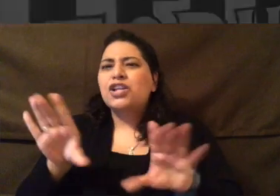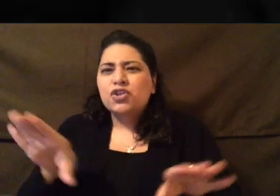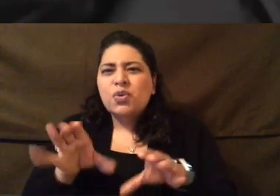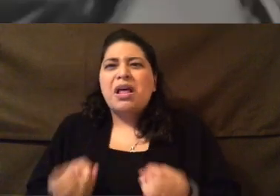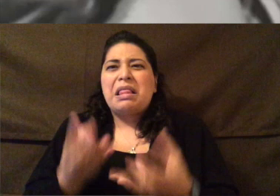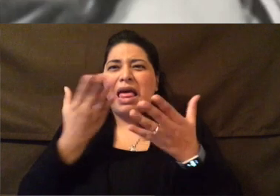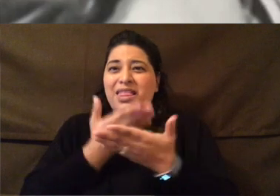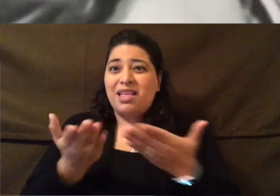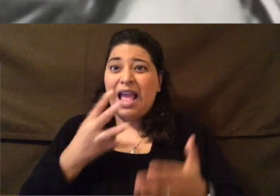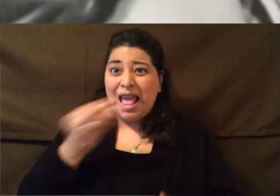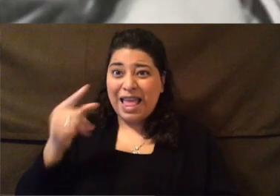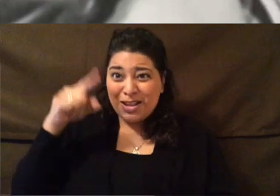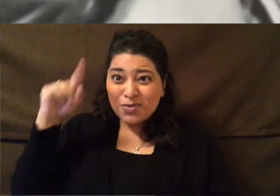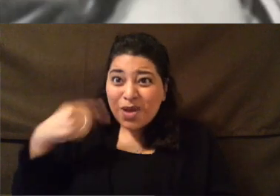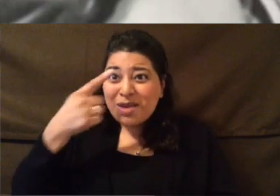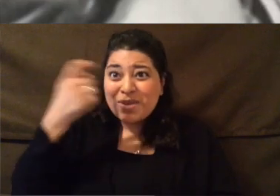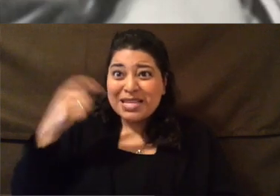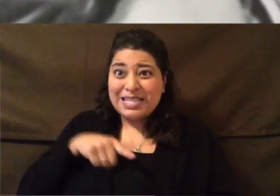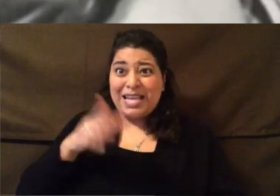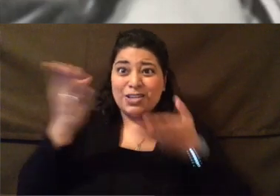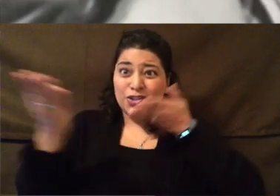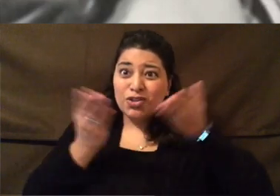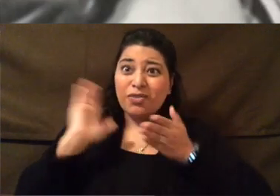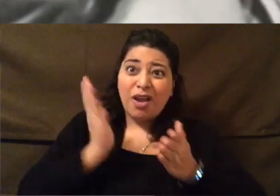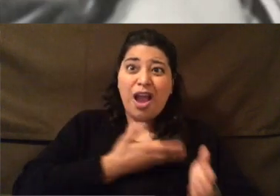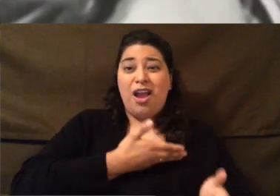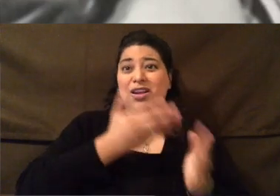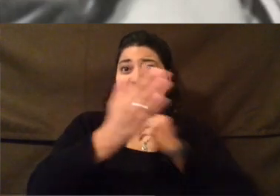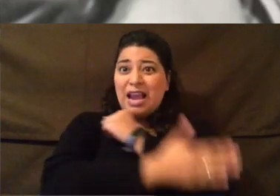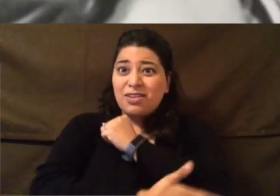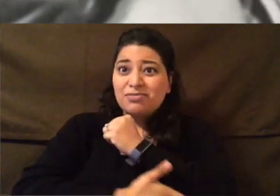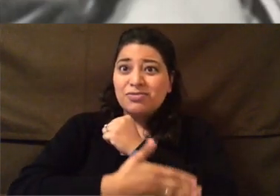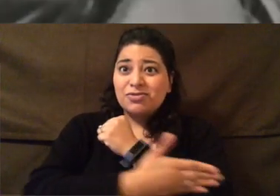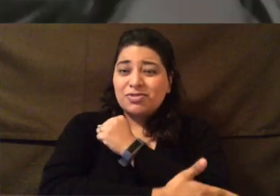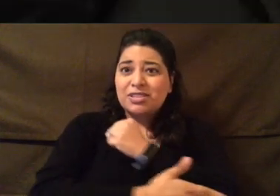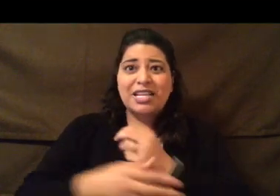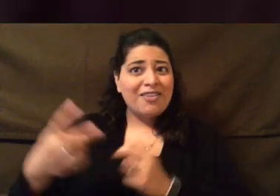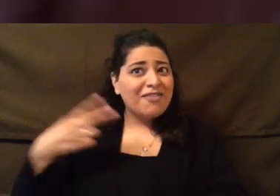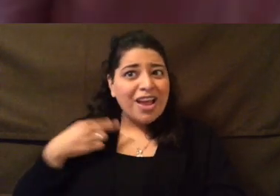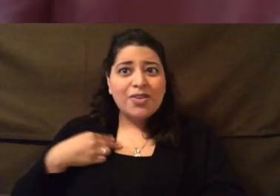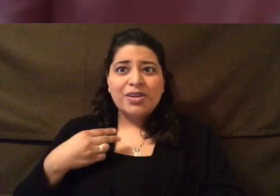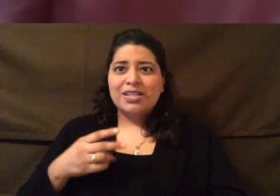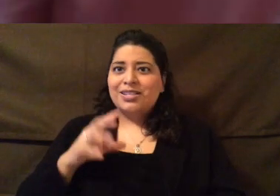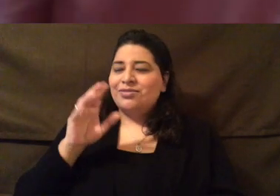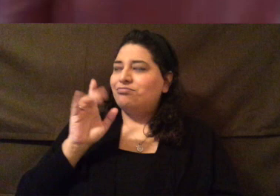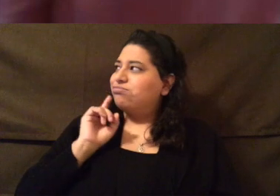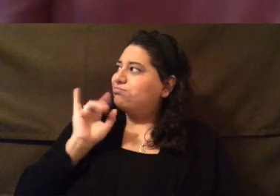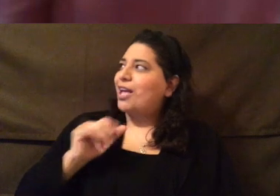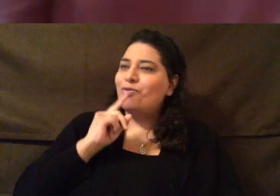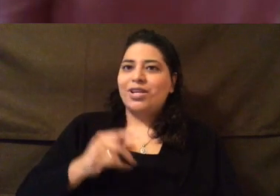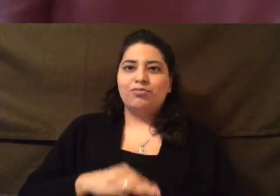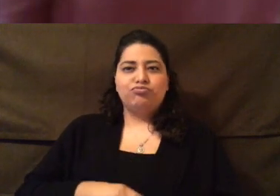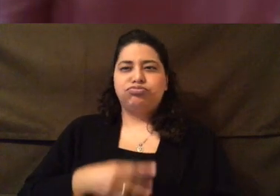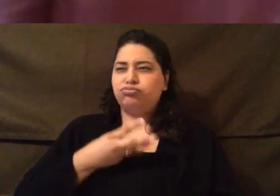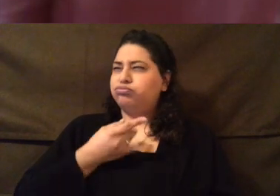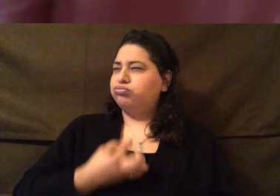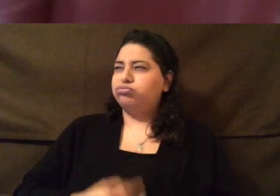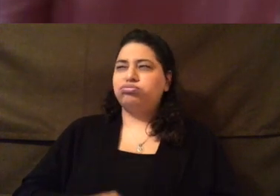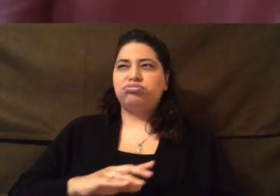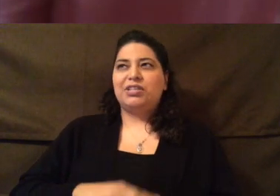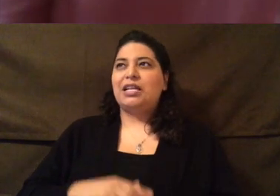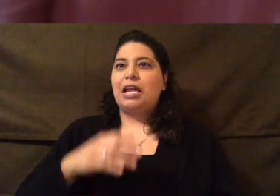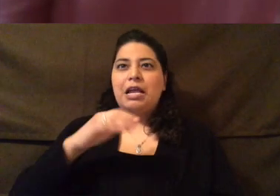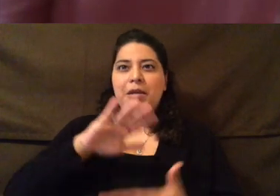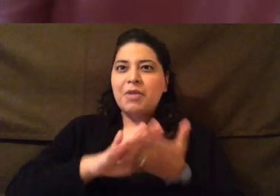do many things, and of course they had just served our country, so that fired him up.